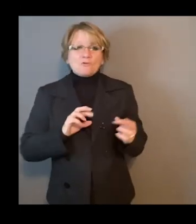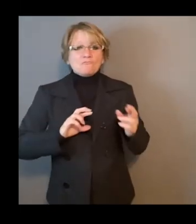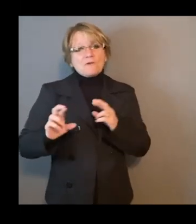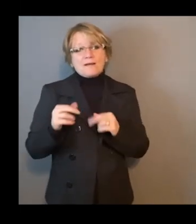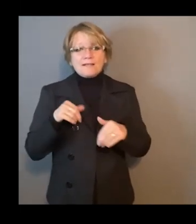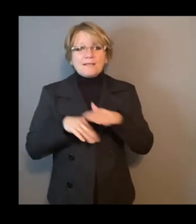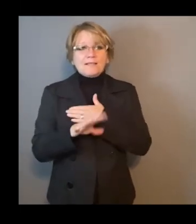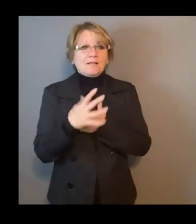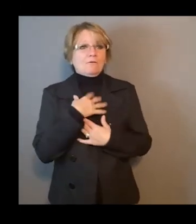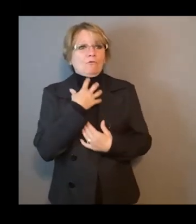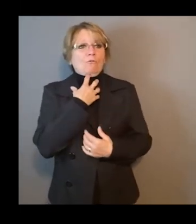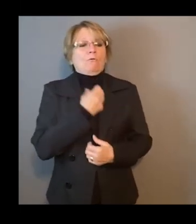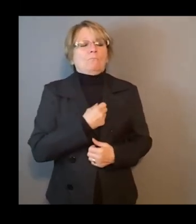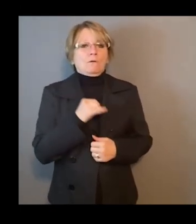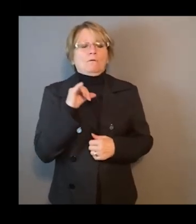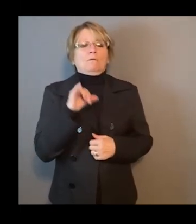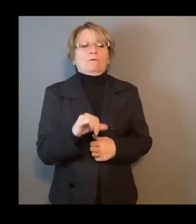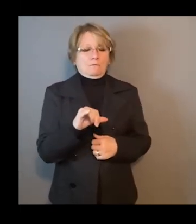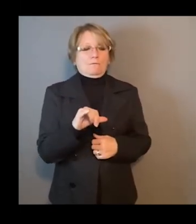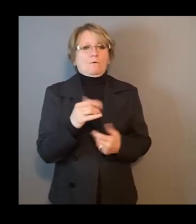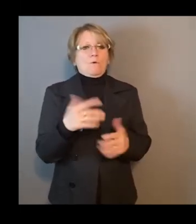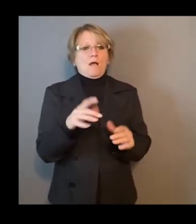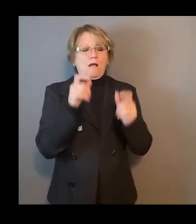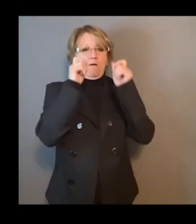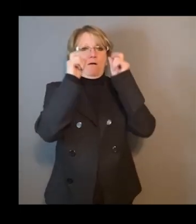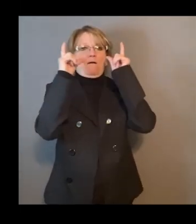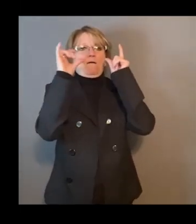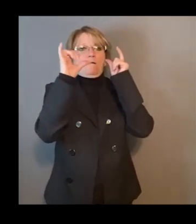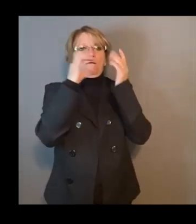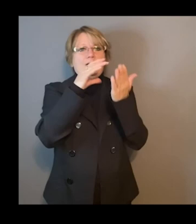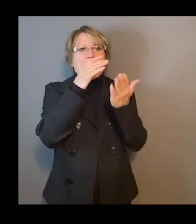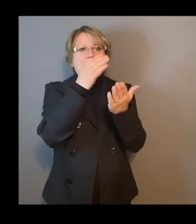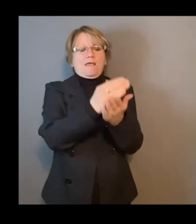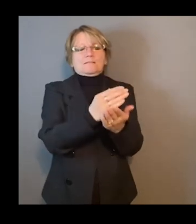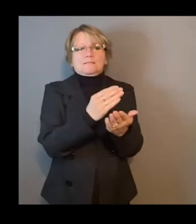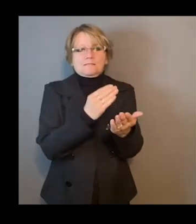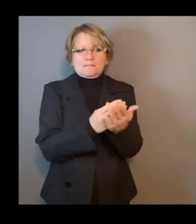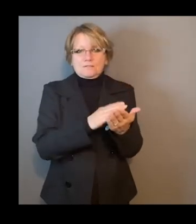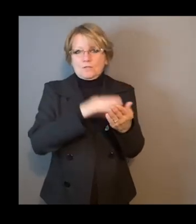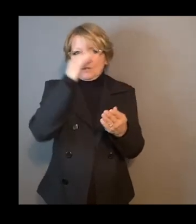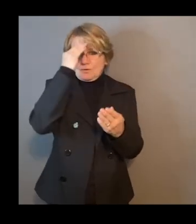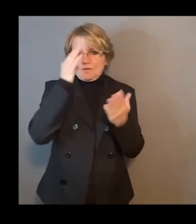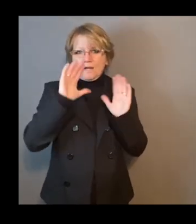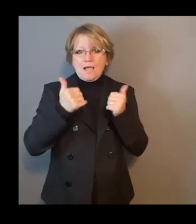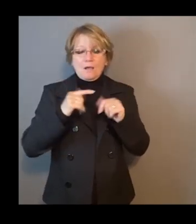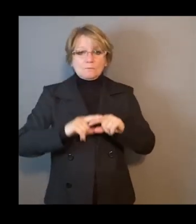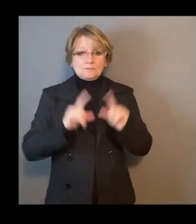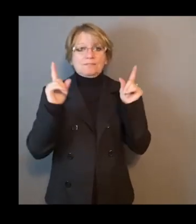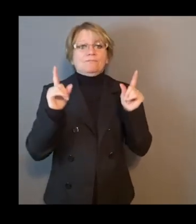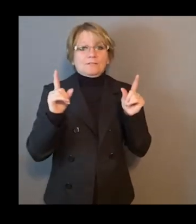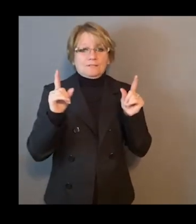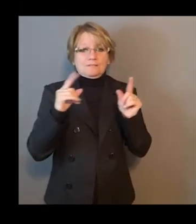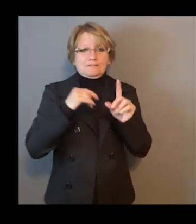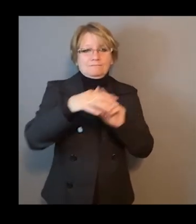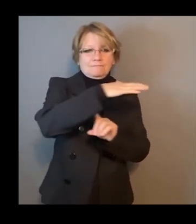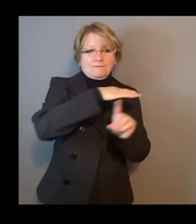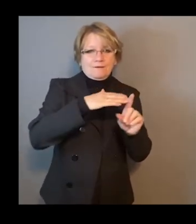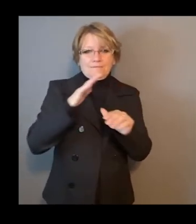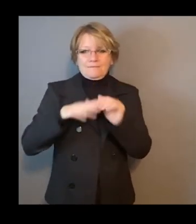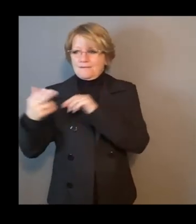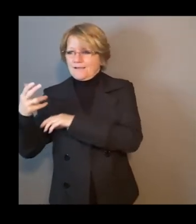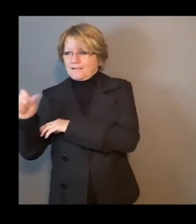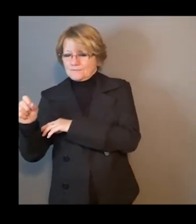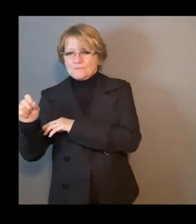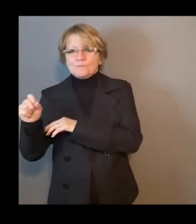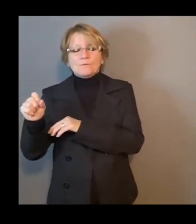example of like one of the lessons, and just like an eye opening, just like an eye opener of how things are different. And from there,